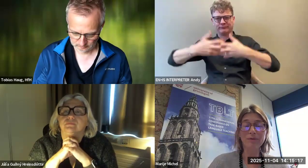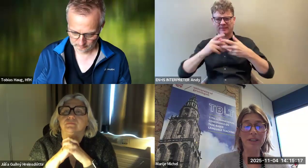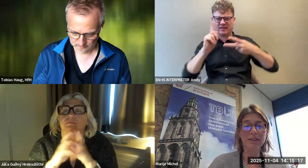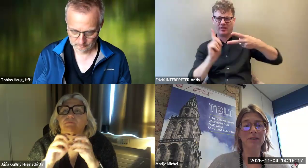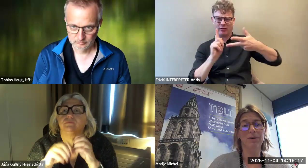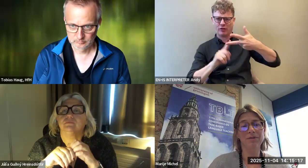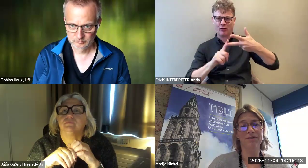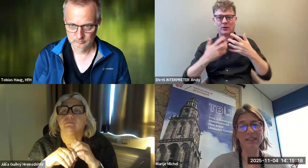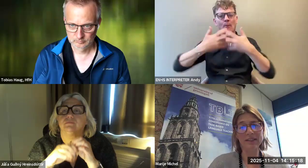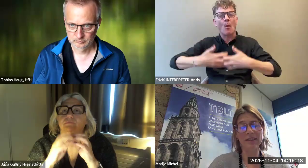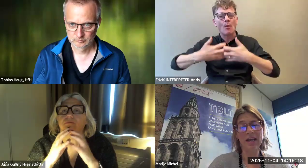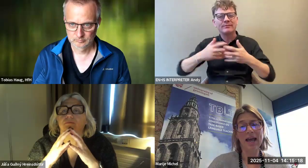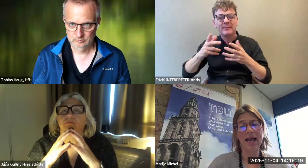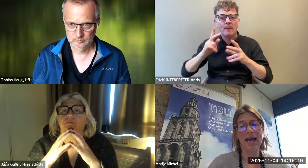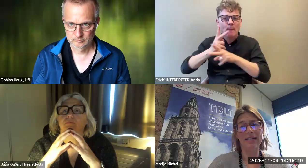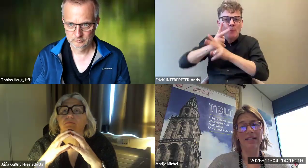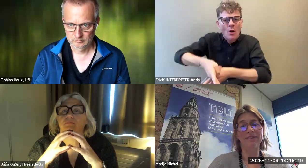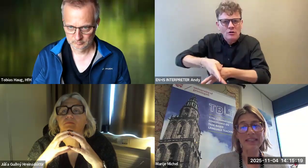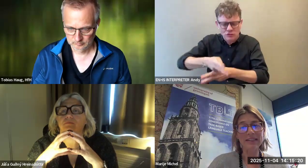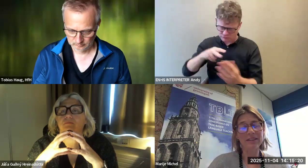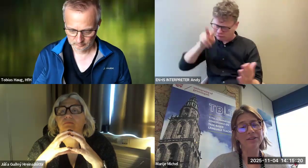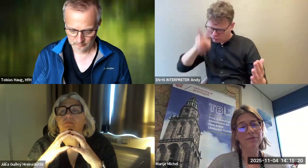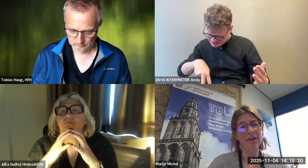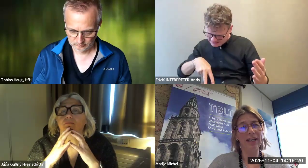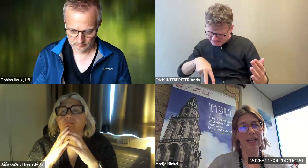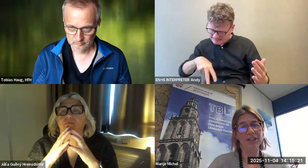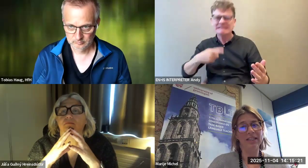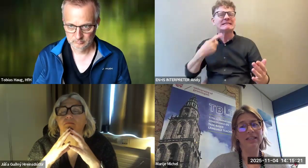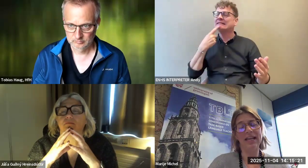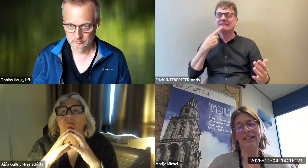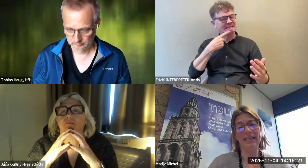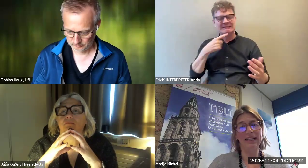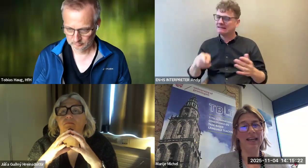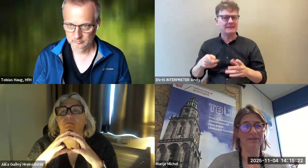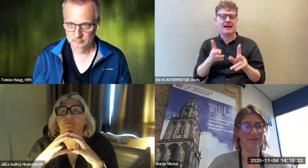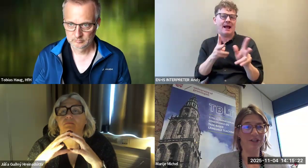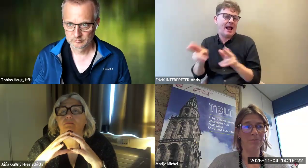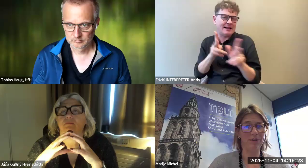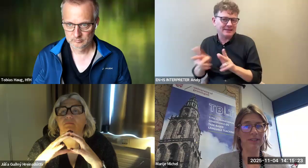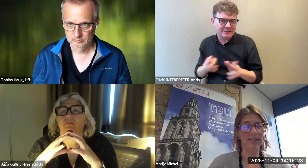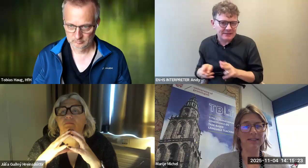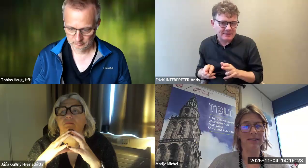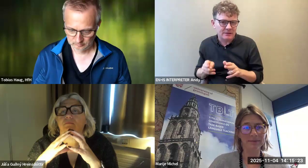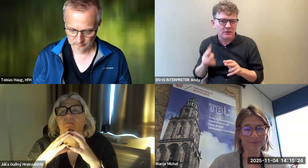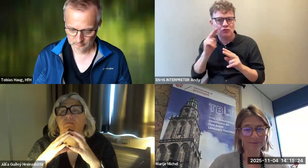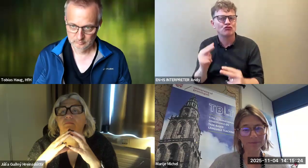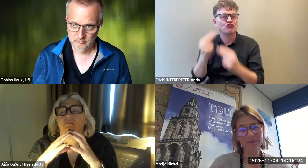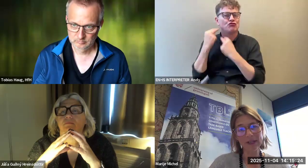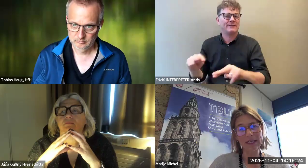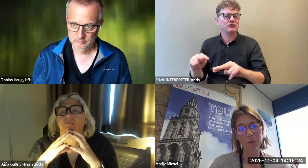you reread what you've written, and if needed, you engage in editing and revision